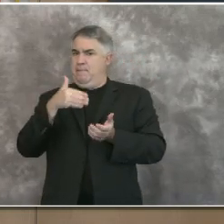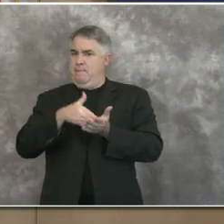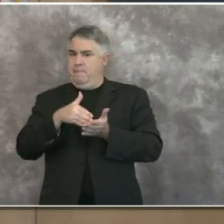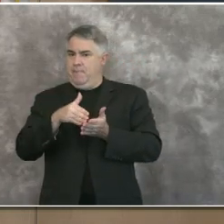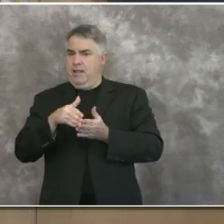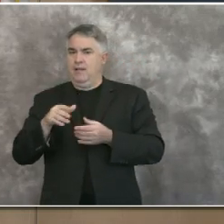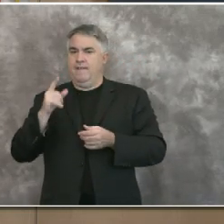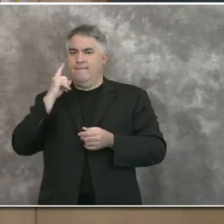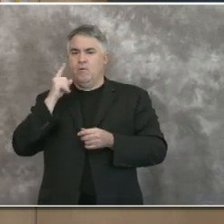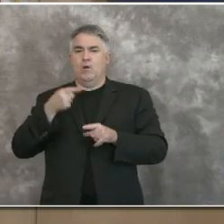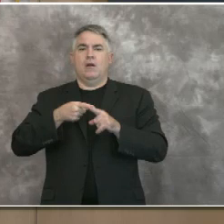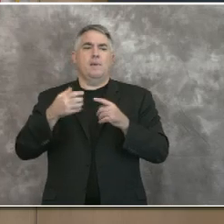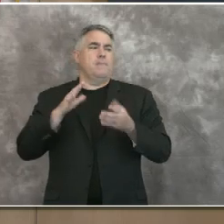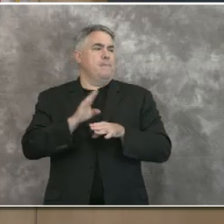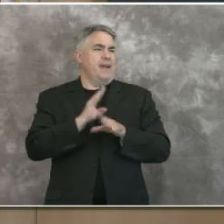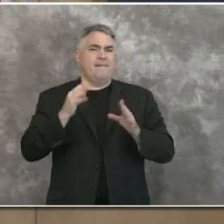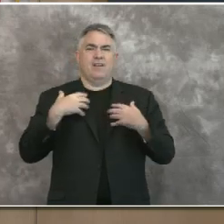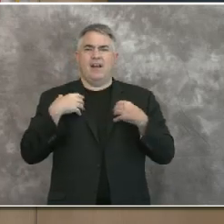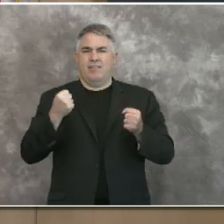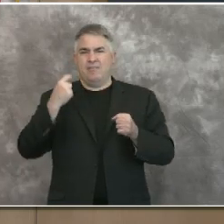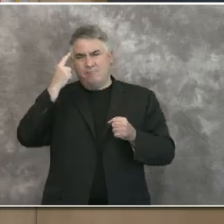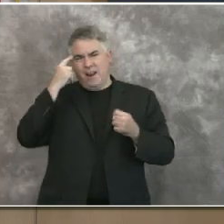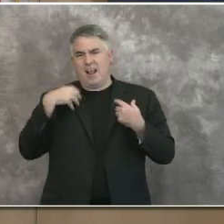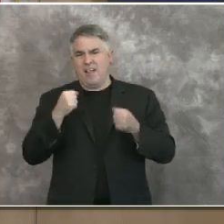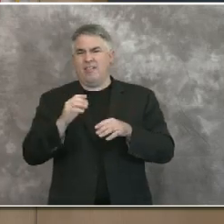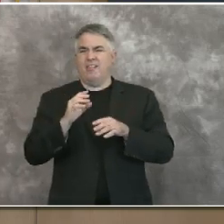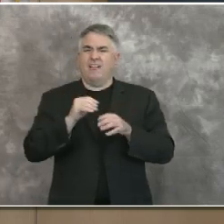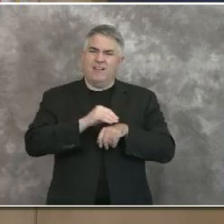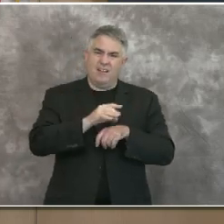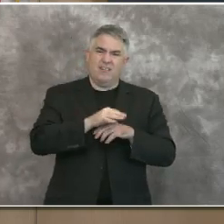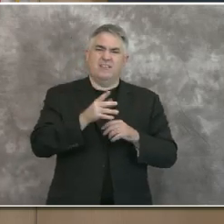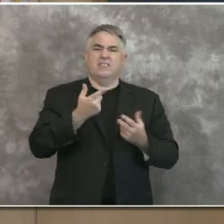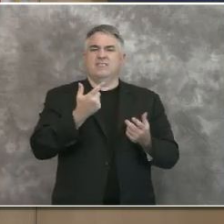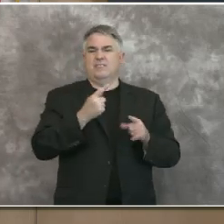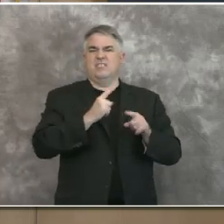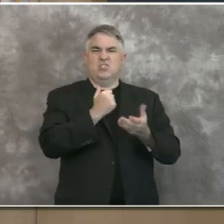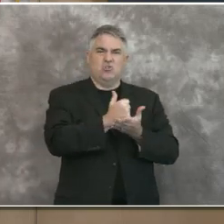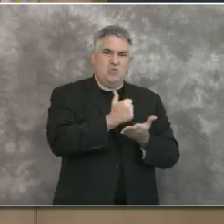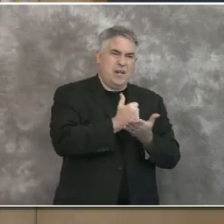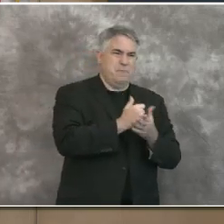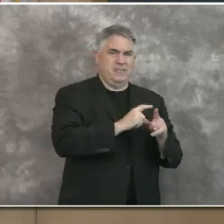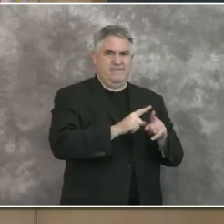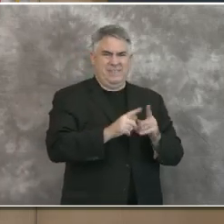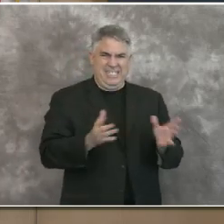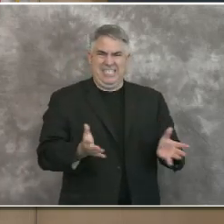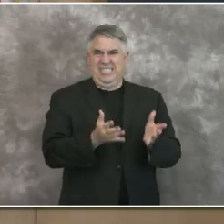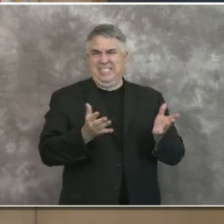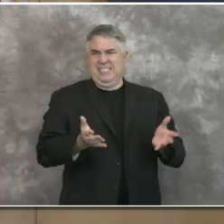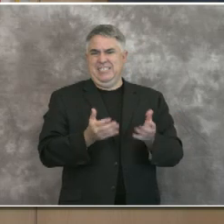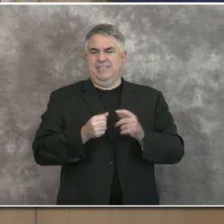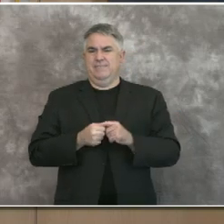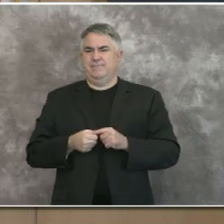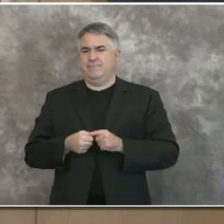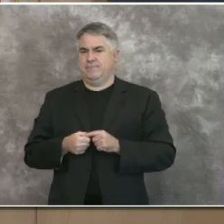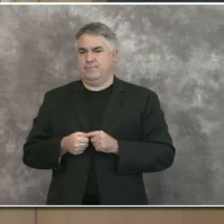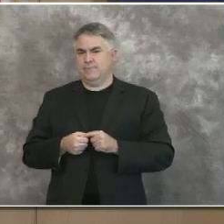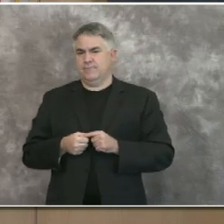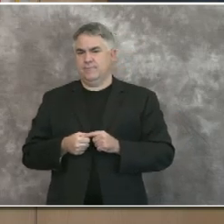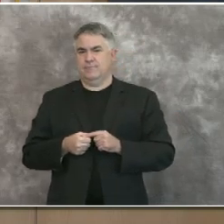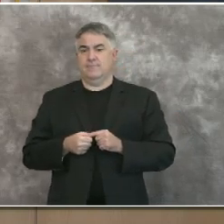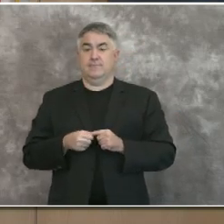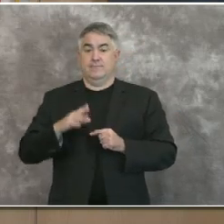drug treatment. We know that the number of tele-connections or remote connections has obviously gone